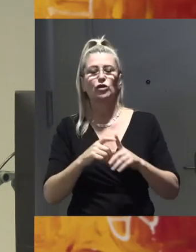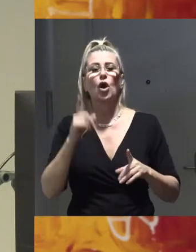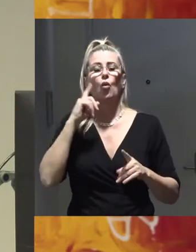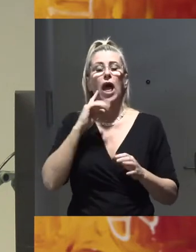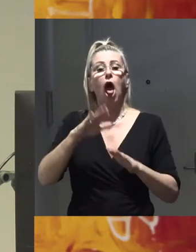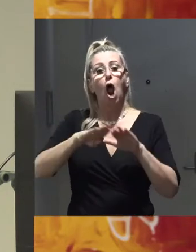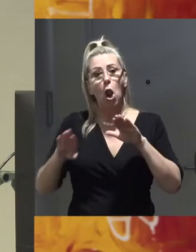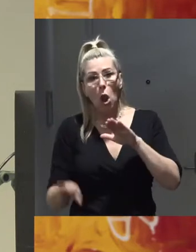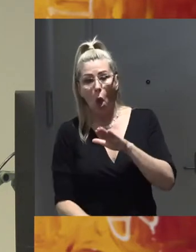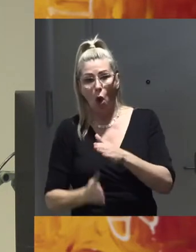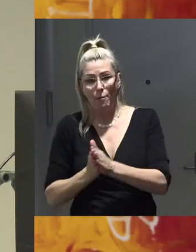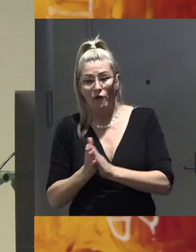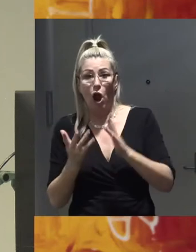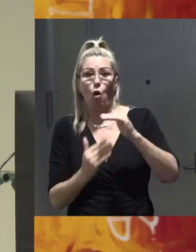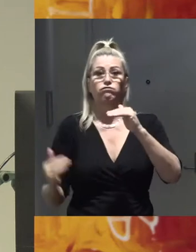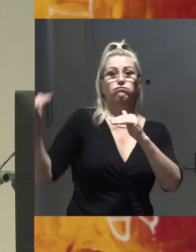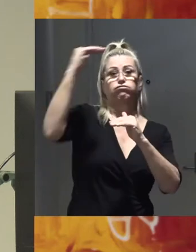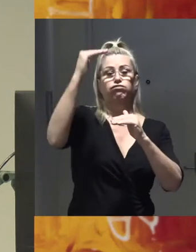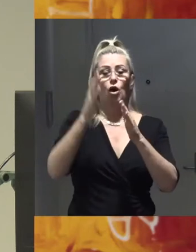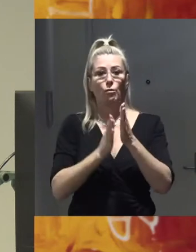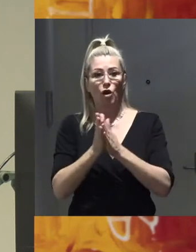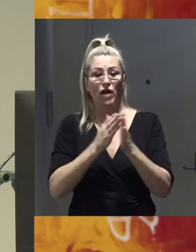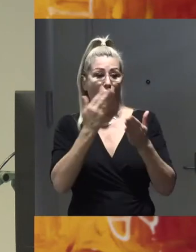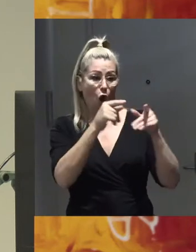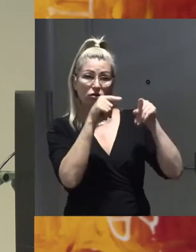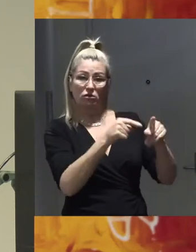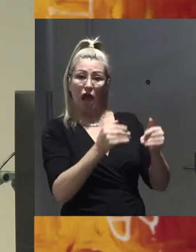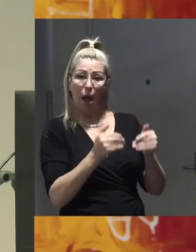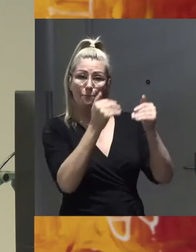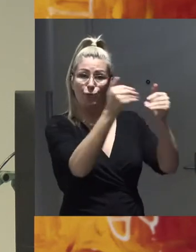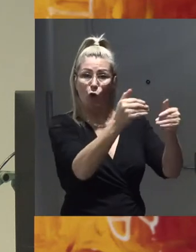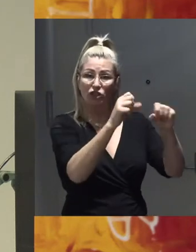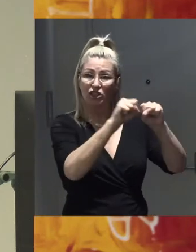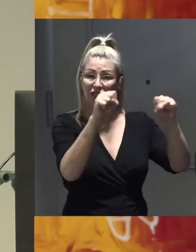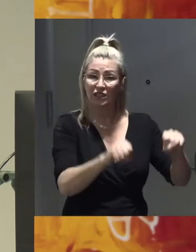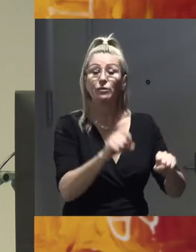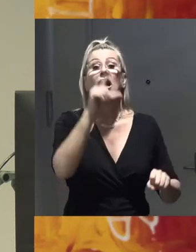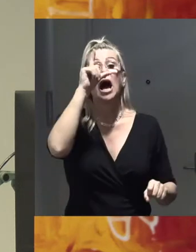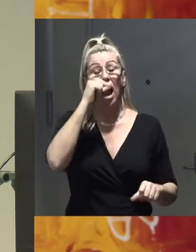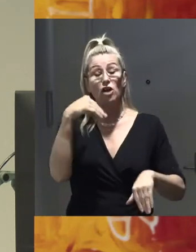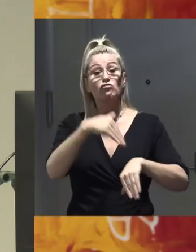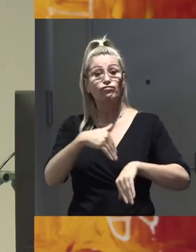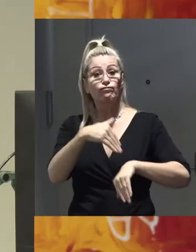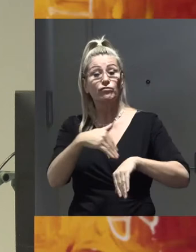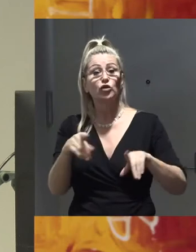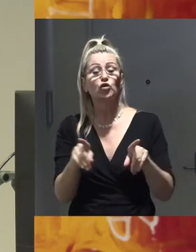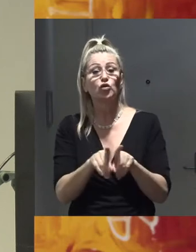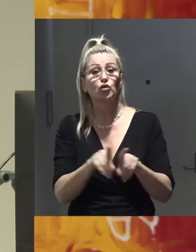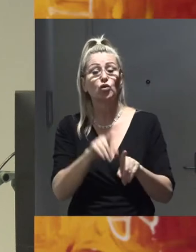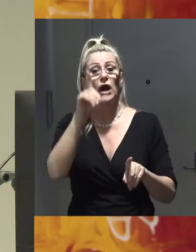and overdrive on the approach system can be problematic for people and increase the risk of